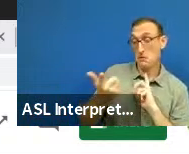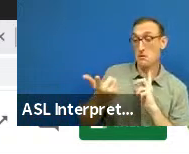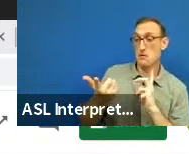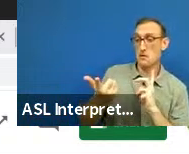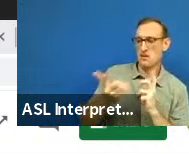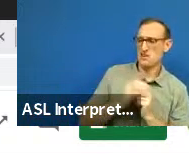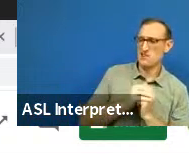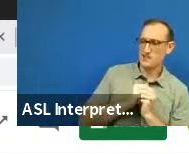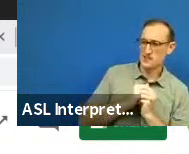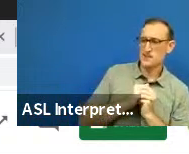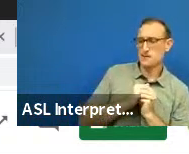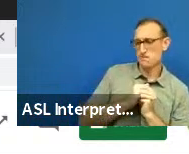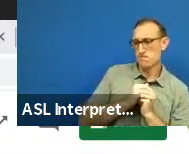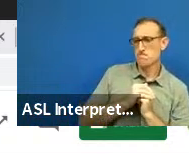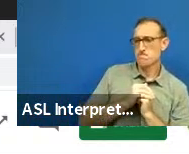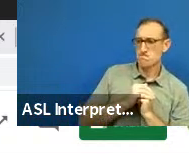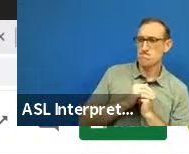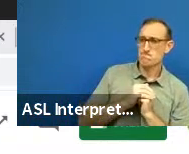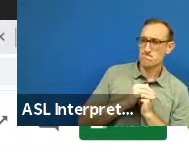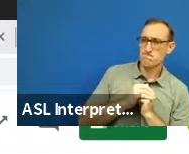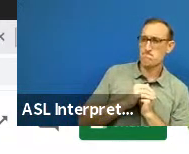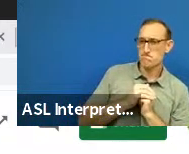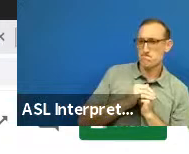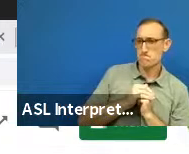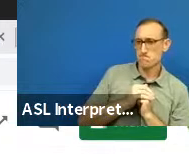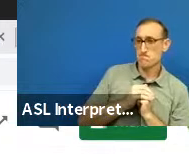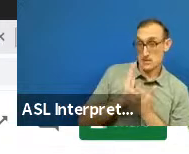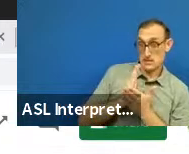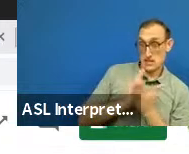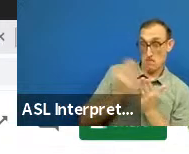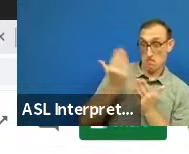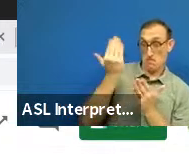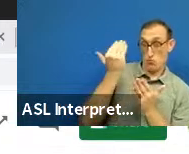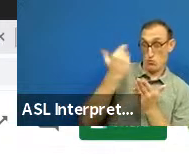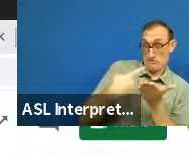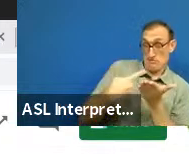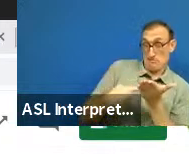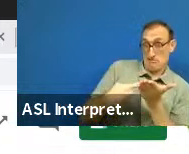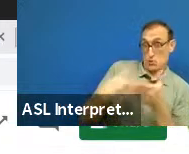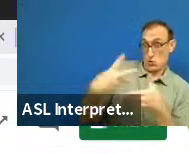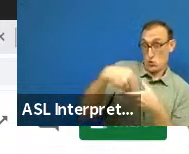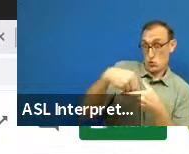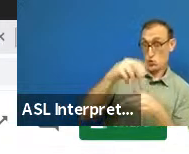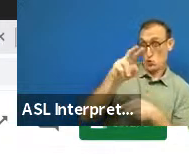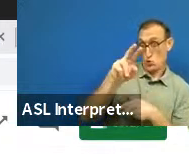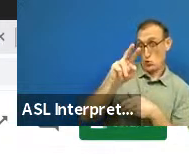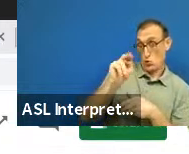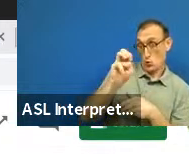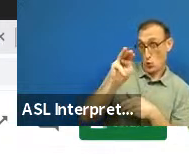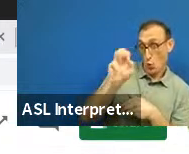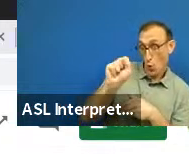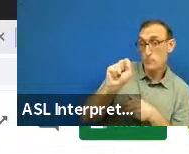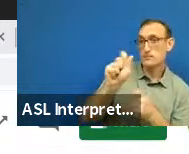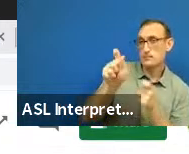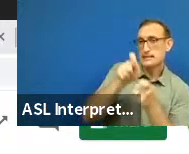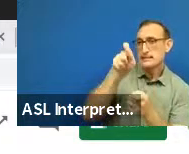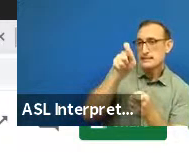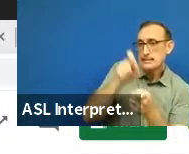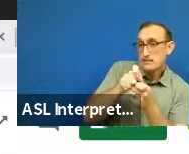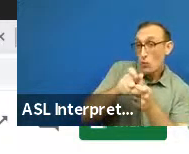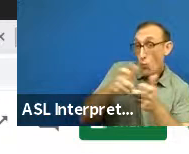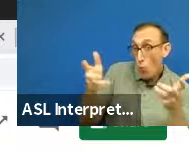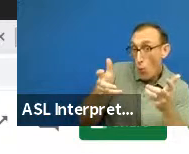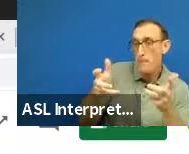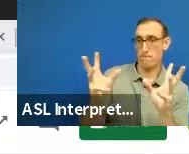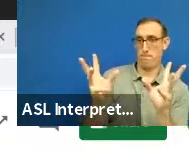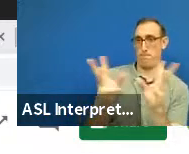some of the things that we discussed and included in the norms, especially, and I'm talking exclusively now about meetings,